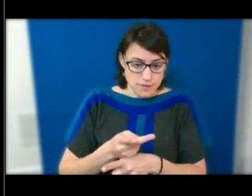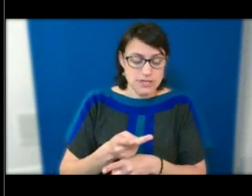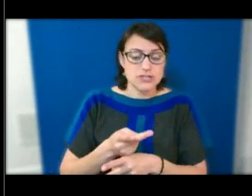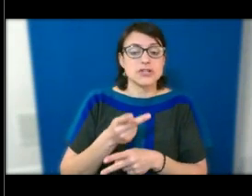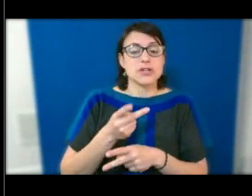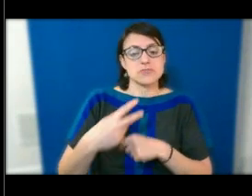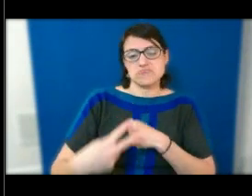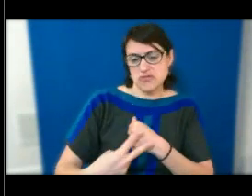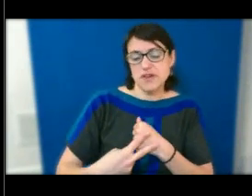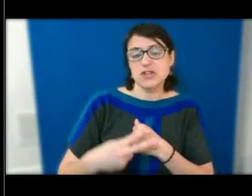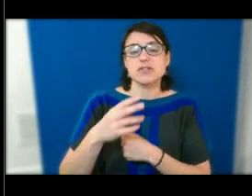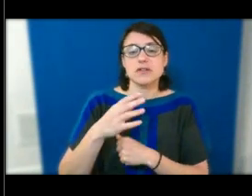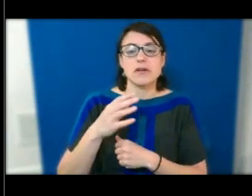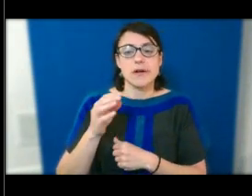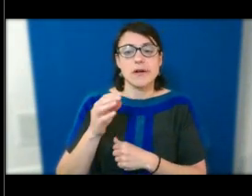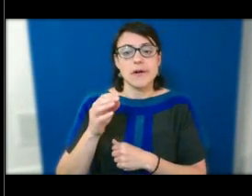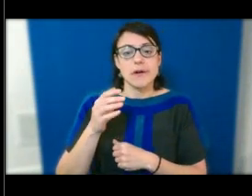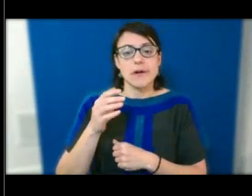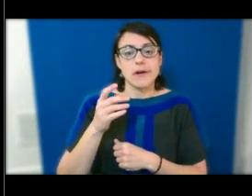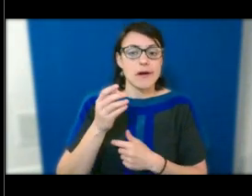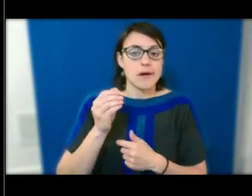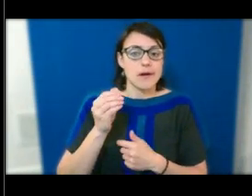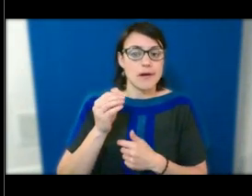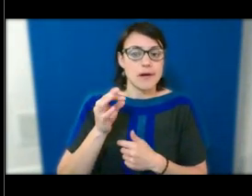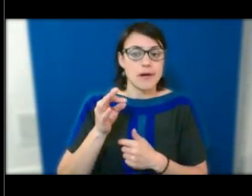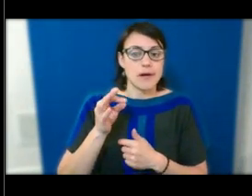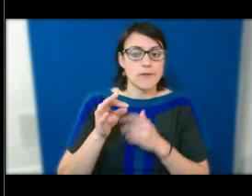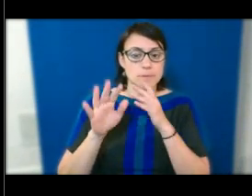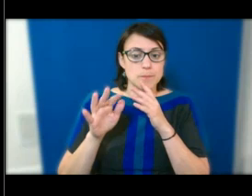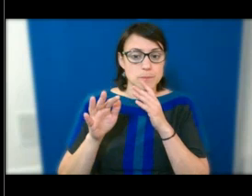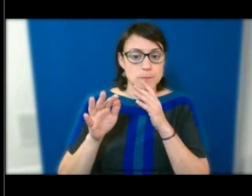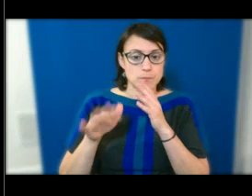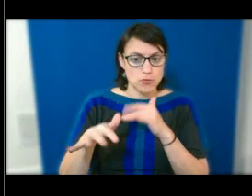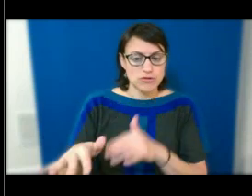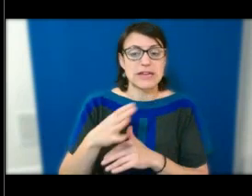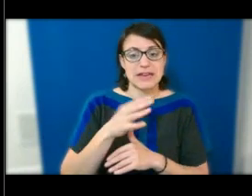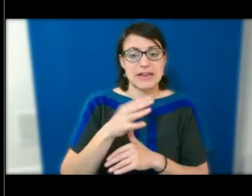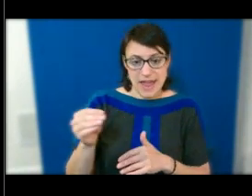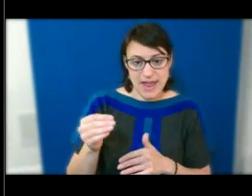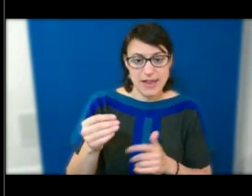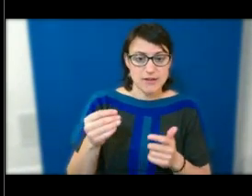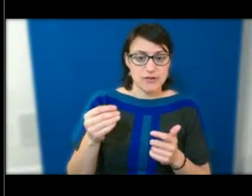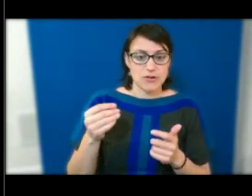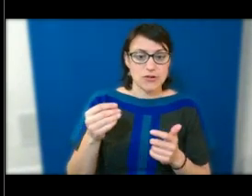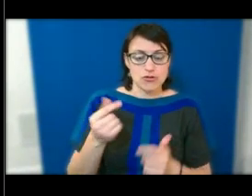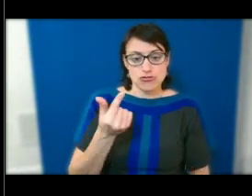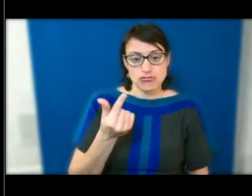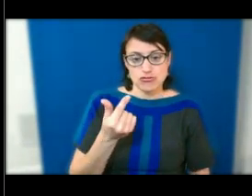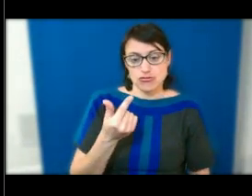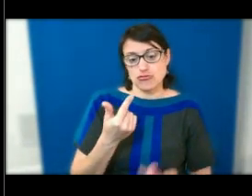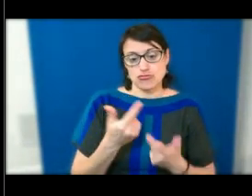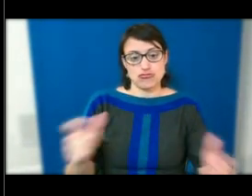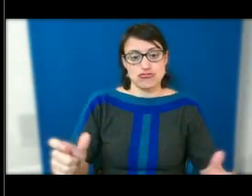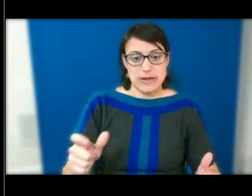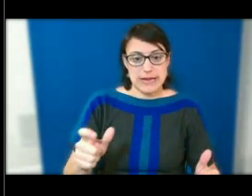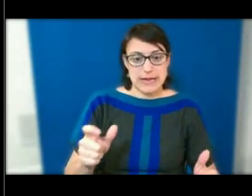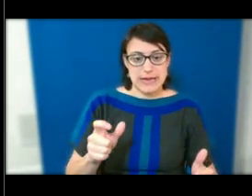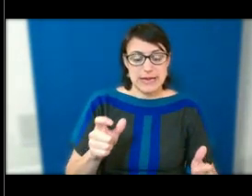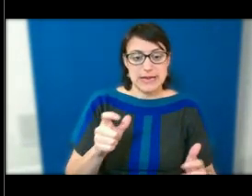sustainable economy and environment. And you all know the complexity of those. And the marine debris issues we